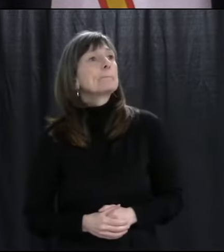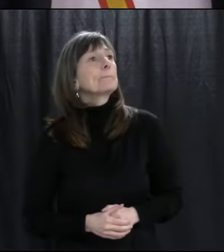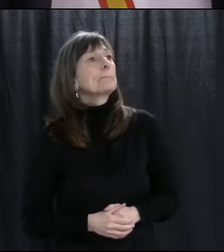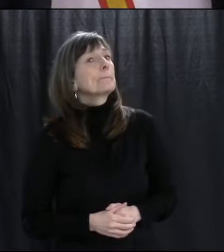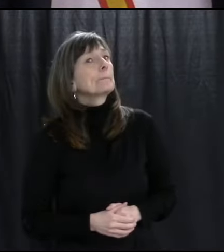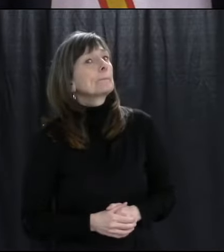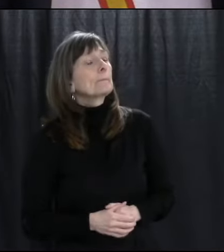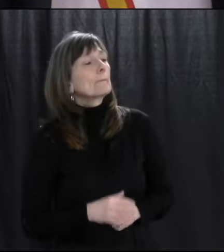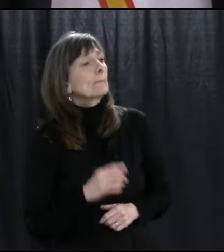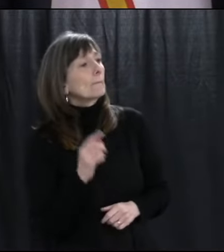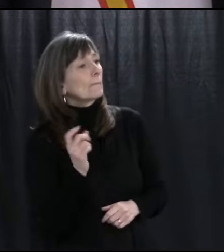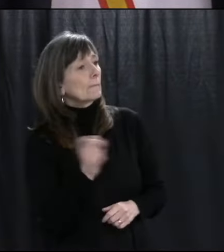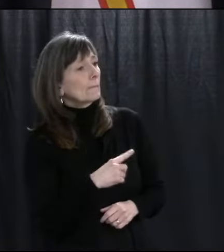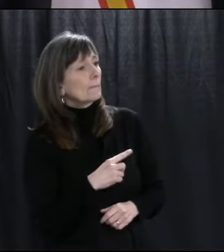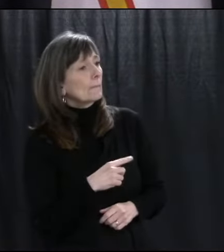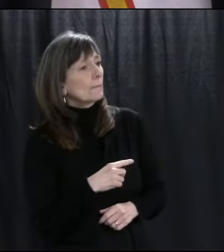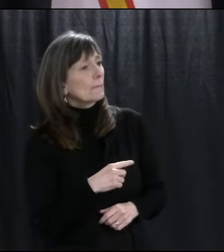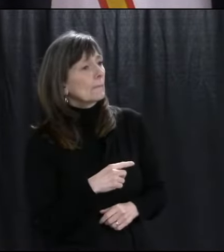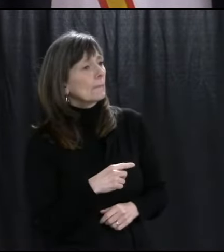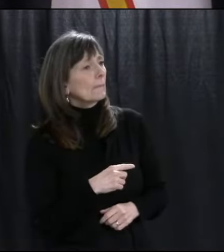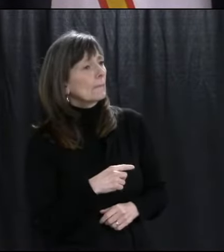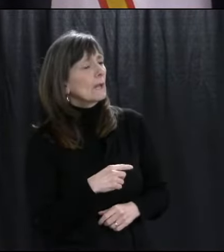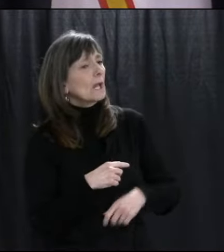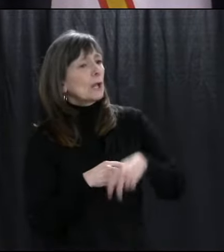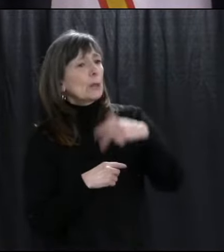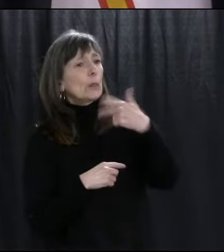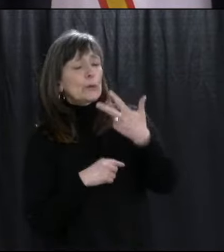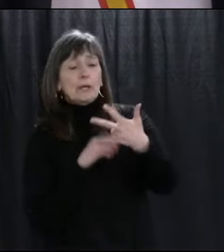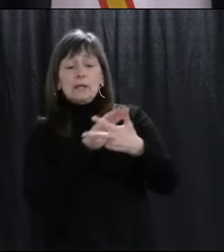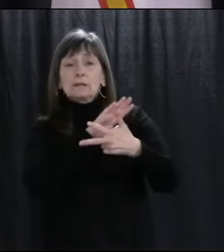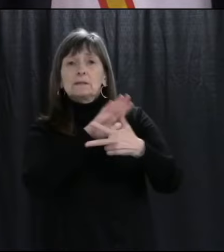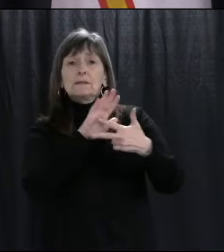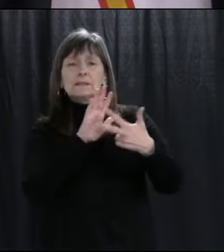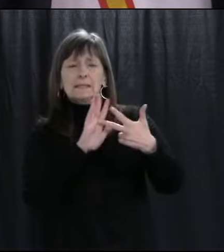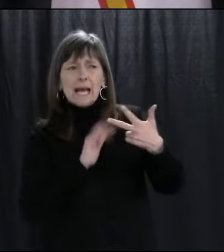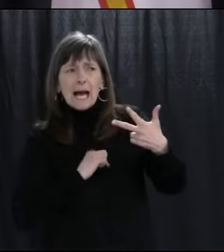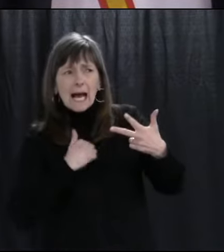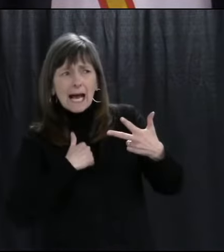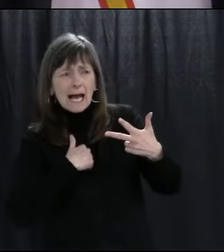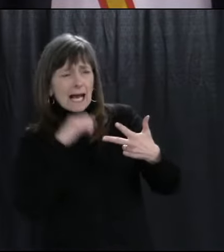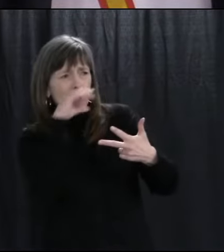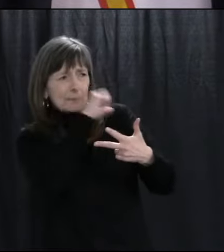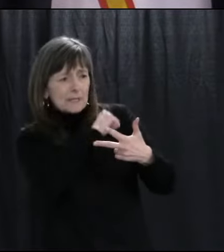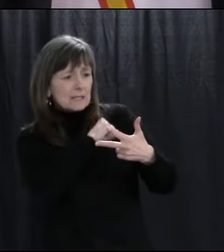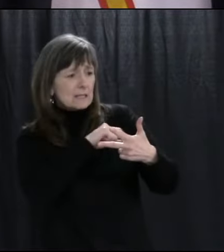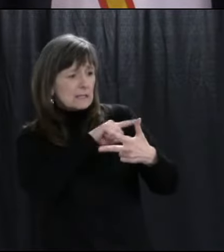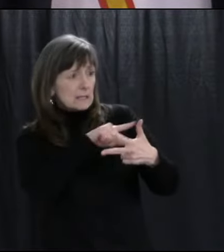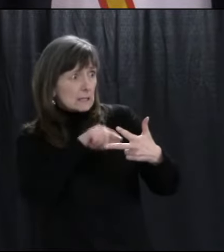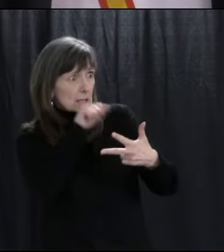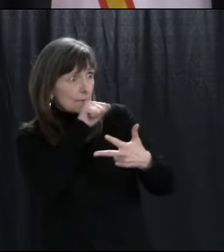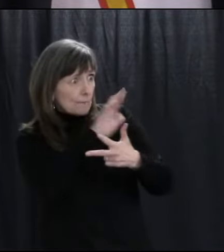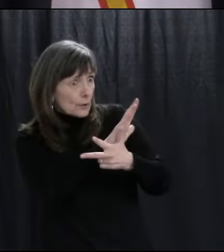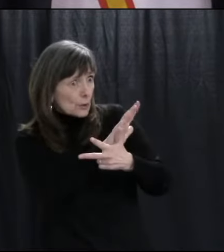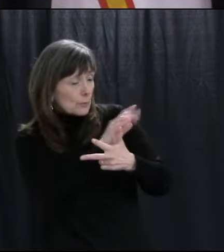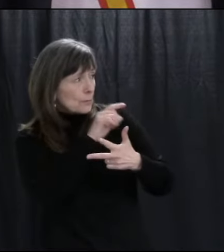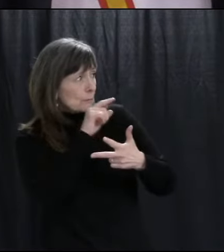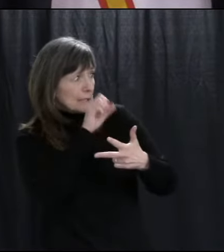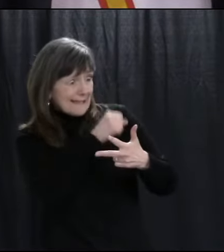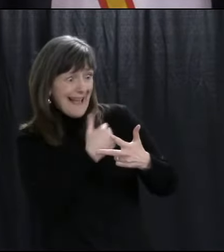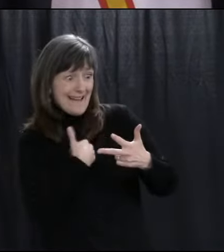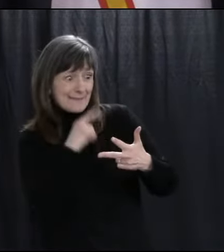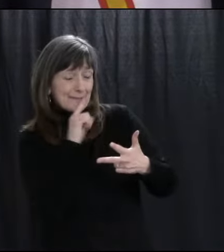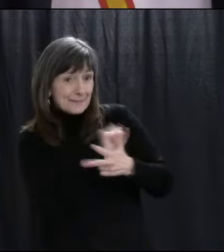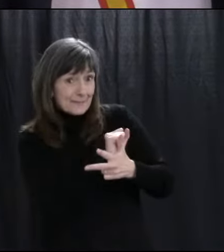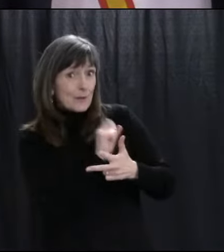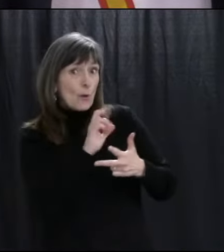Yeah, I'm wondering about the 3 positive cases. I didn't quite catch whether any of those have been confirmed yet.